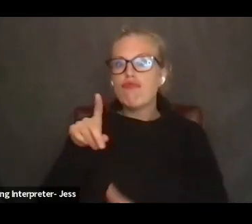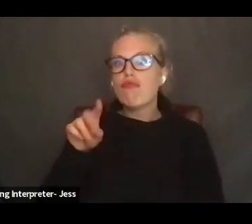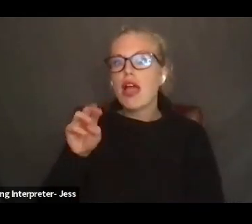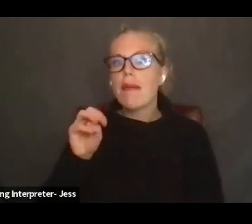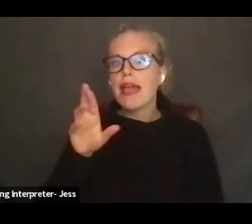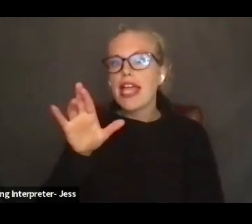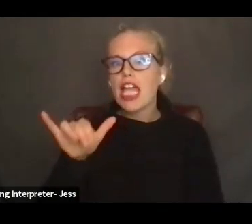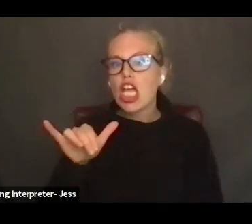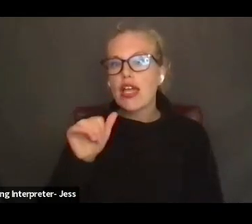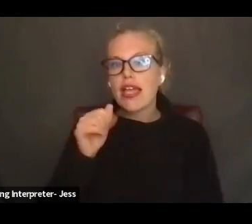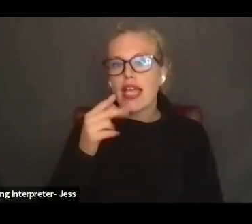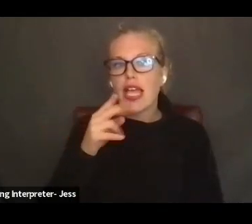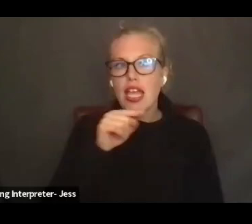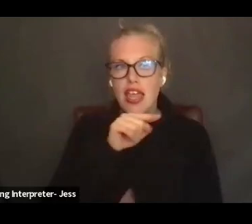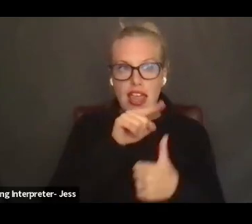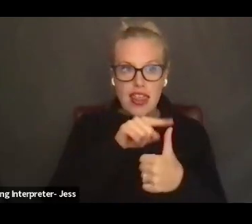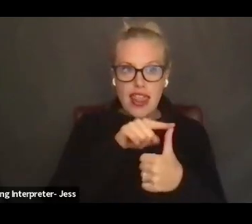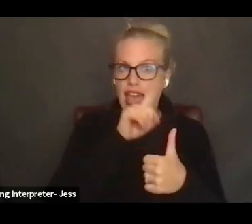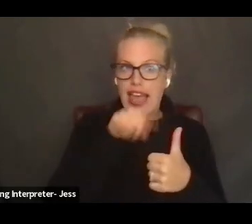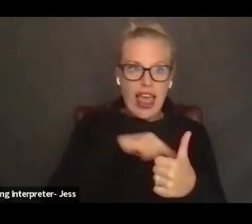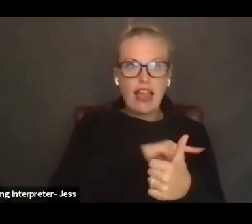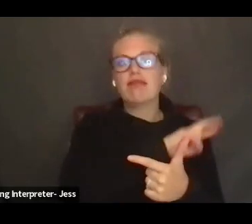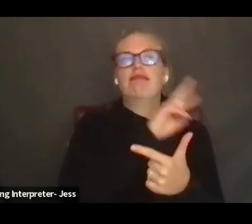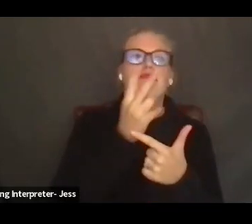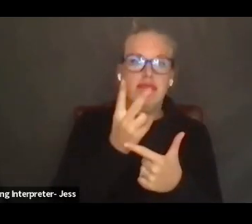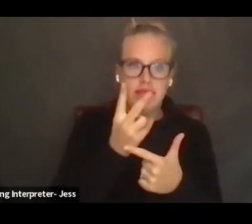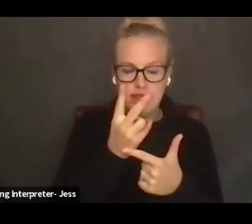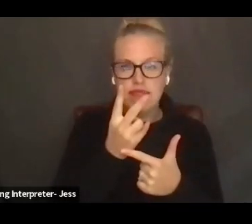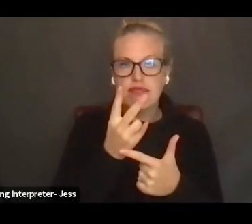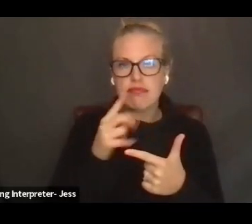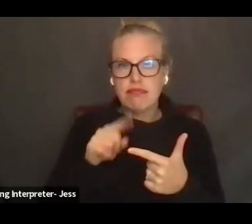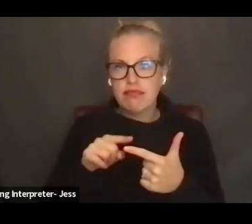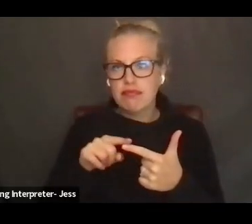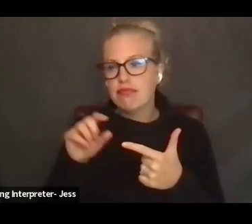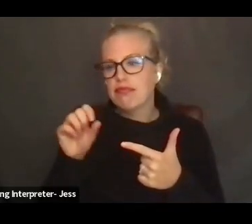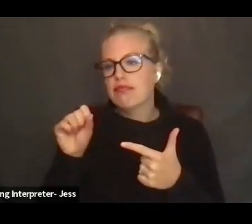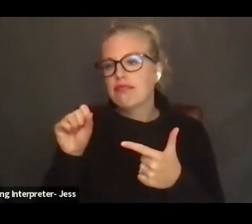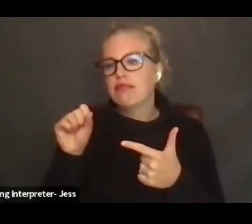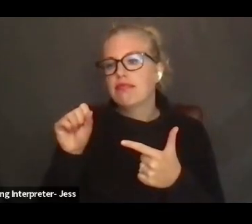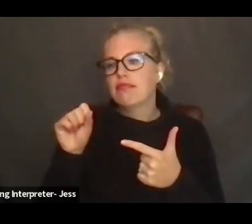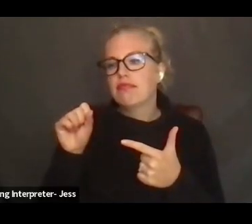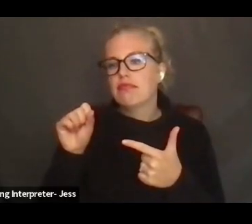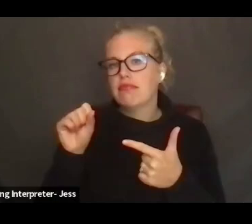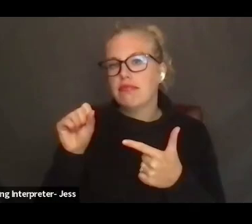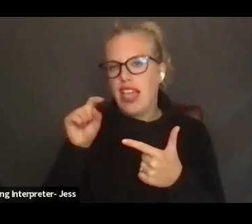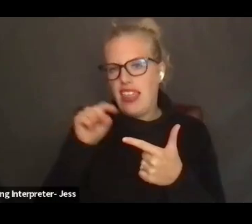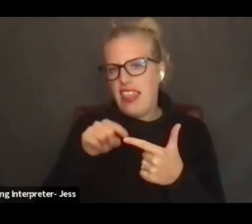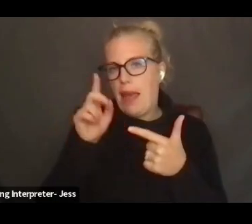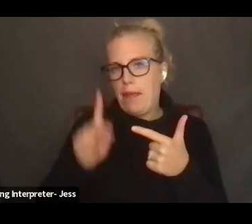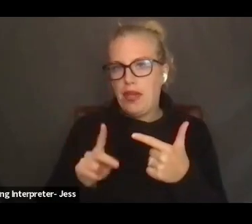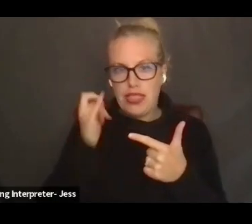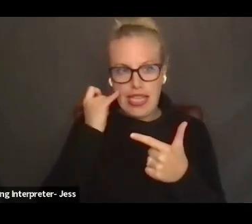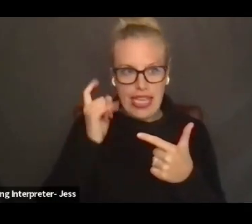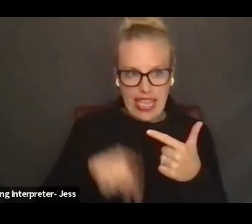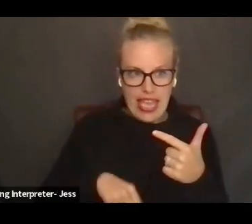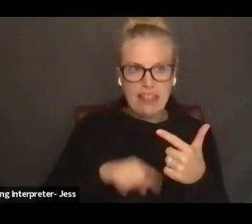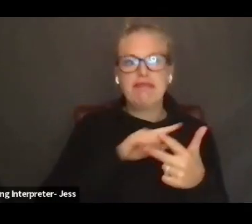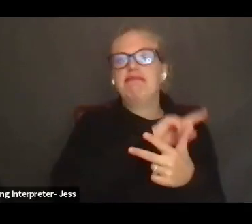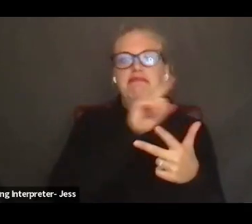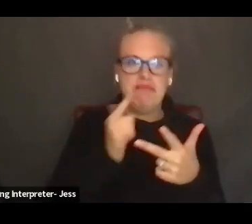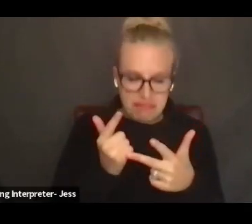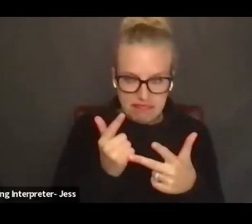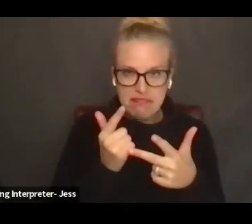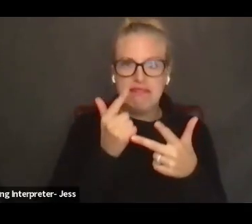if that person can't act, it goes to the successor agent. And if that person can't act, it goes to